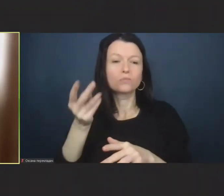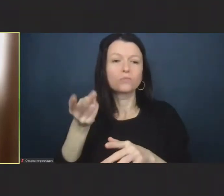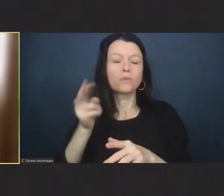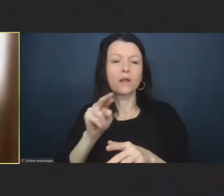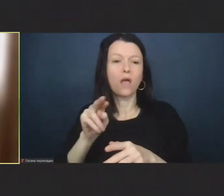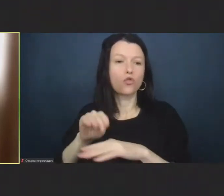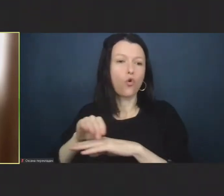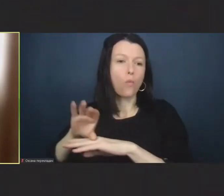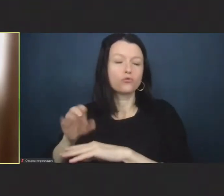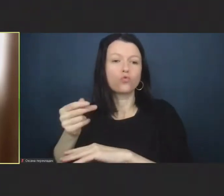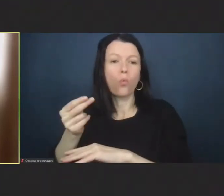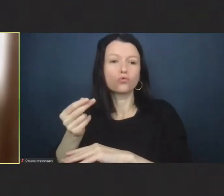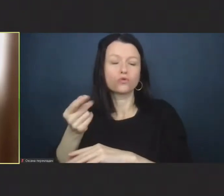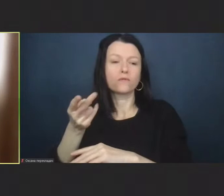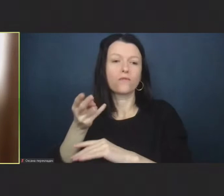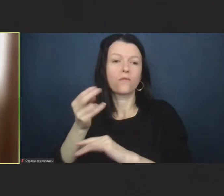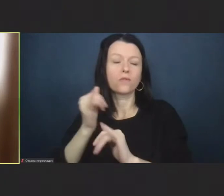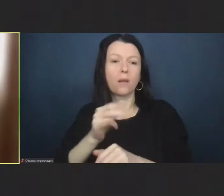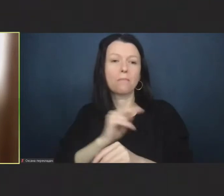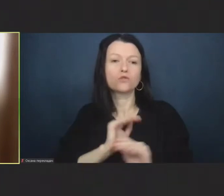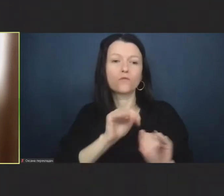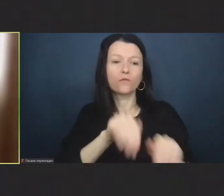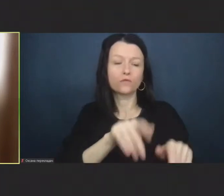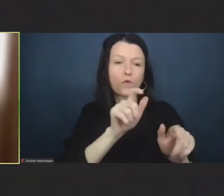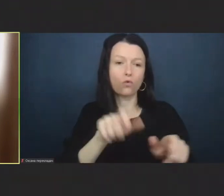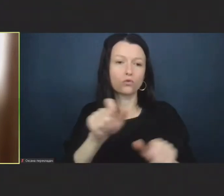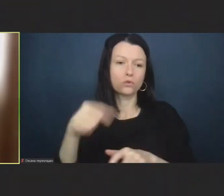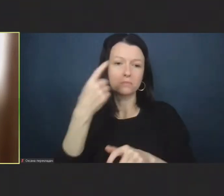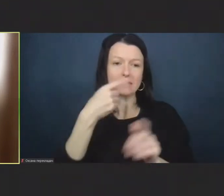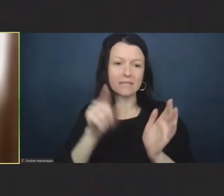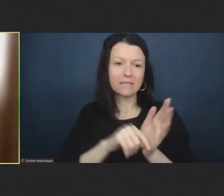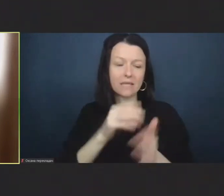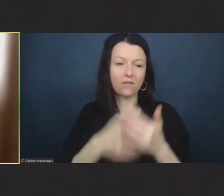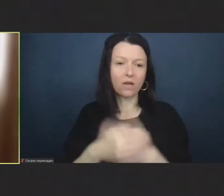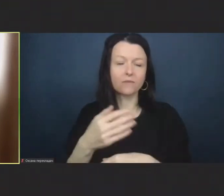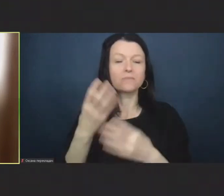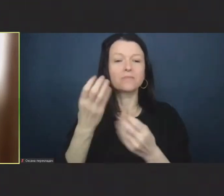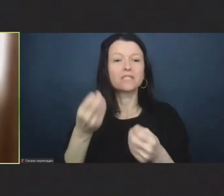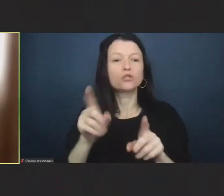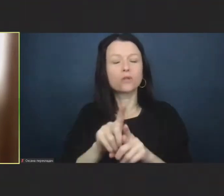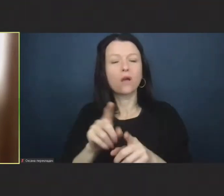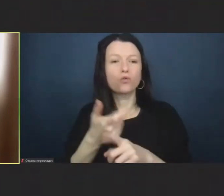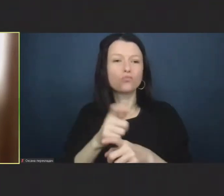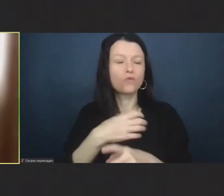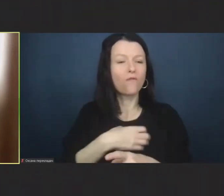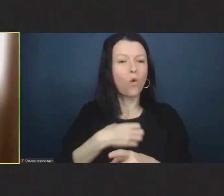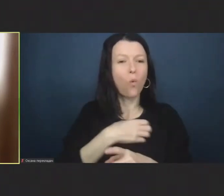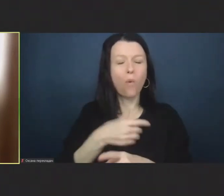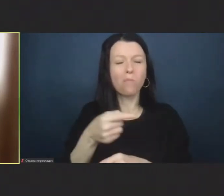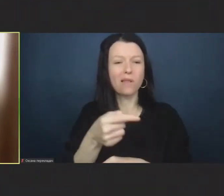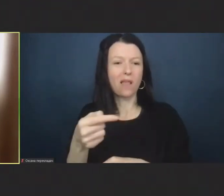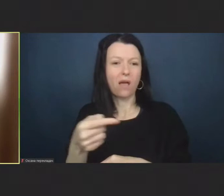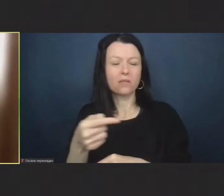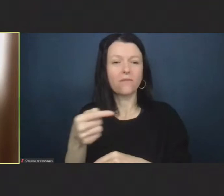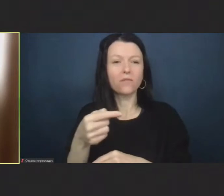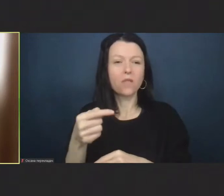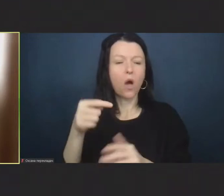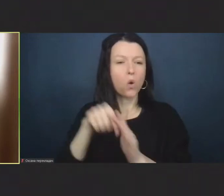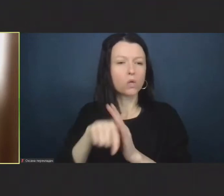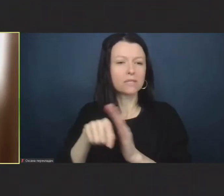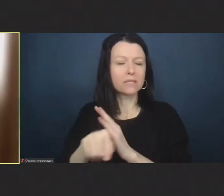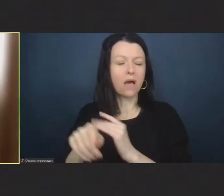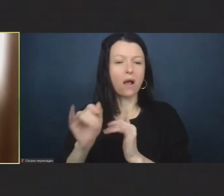penalties cannot prove to be efficient by definition. Another negative sign that